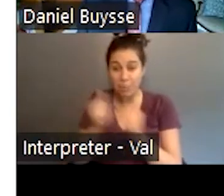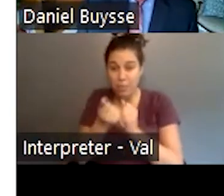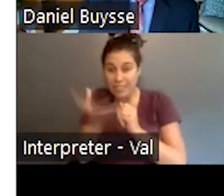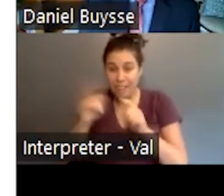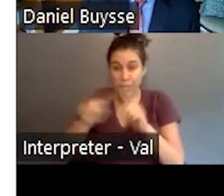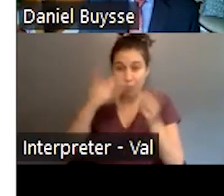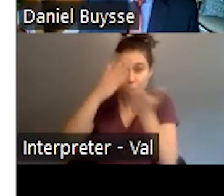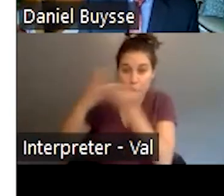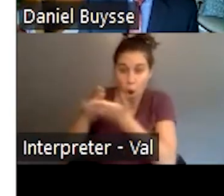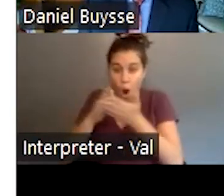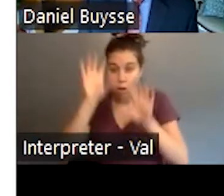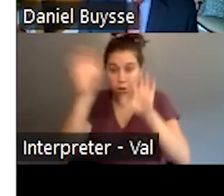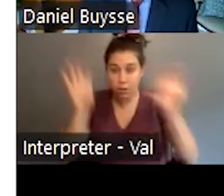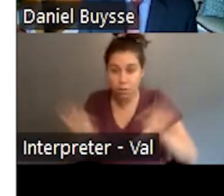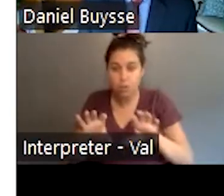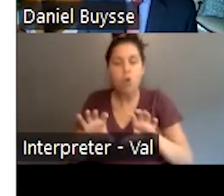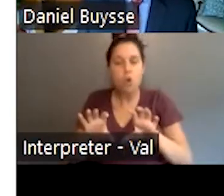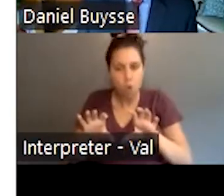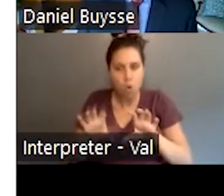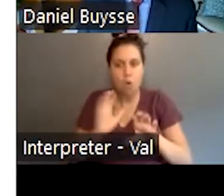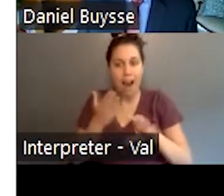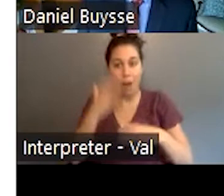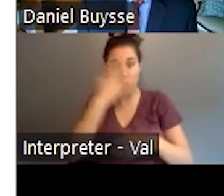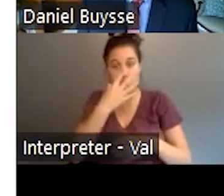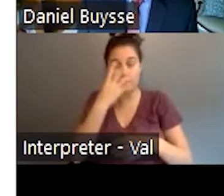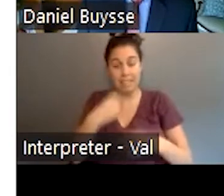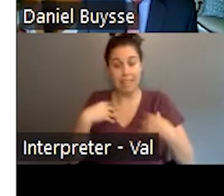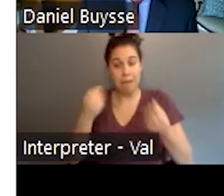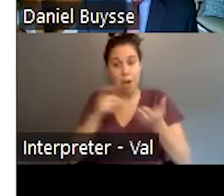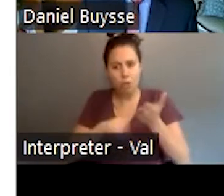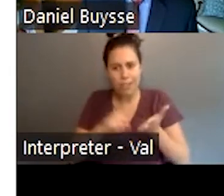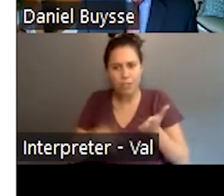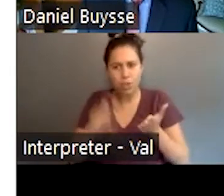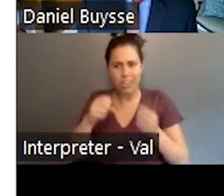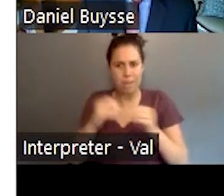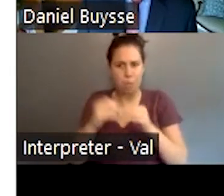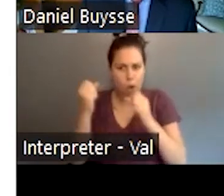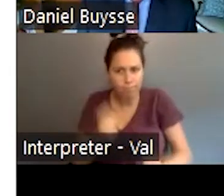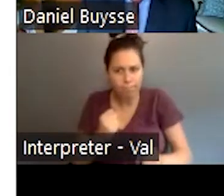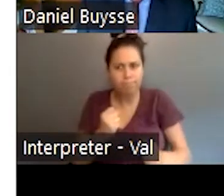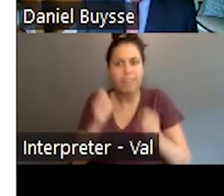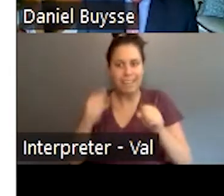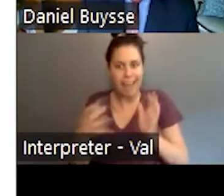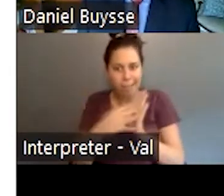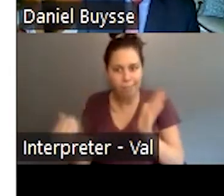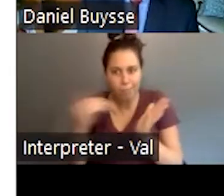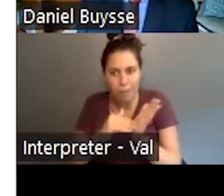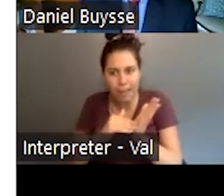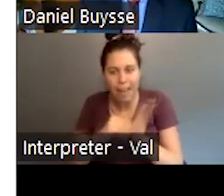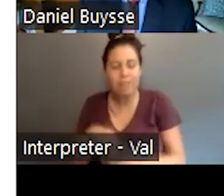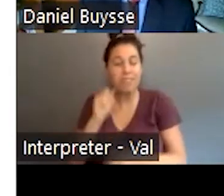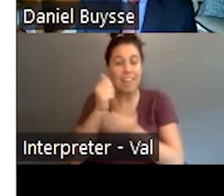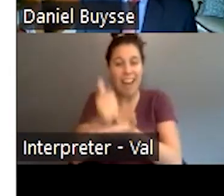the replicability and rigor of our sleep health research. It can be useful in identifying important correlates